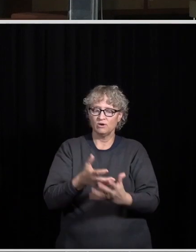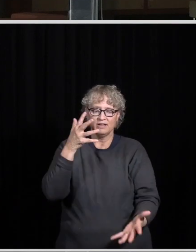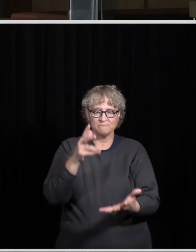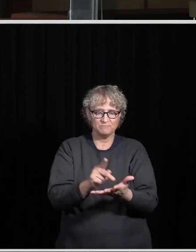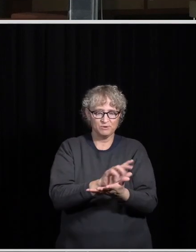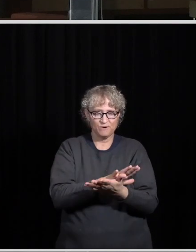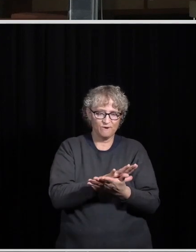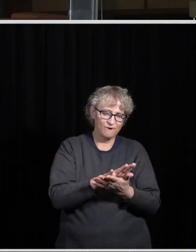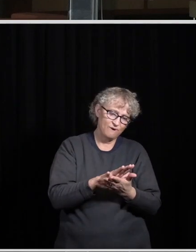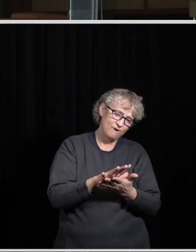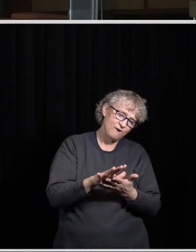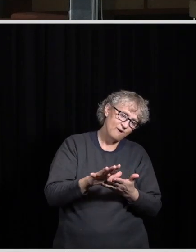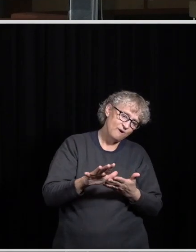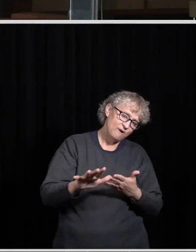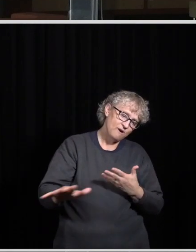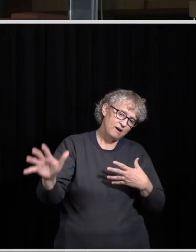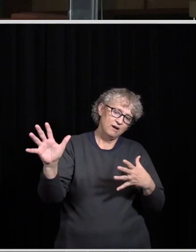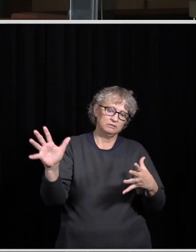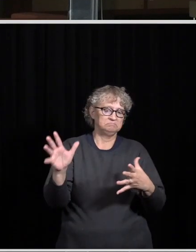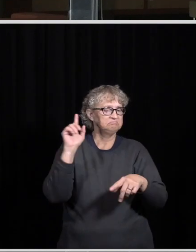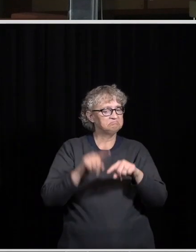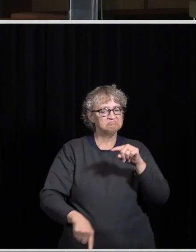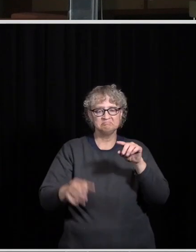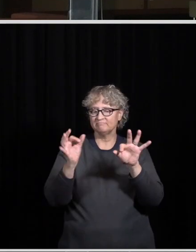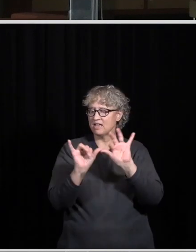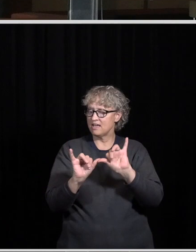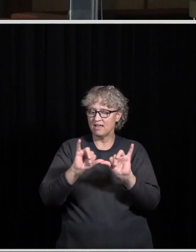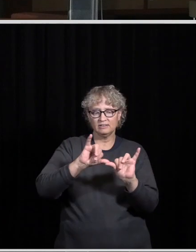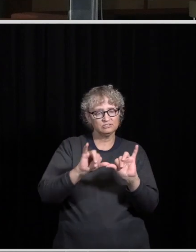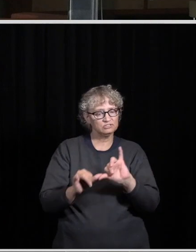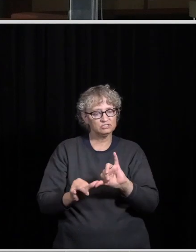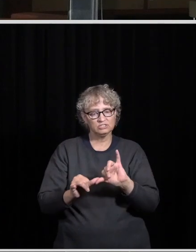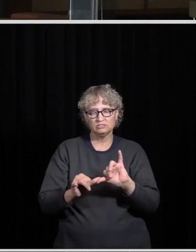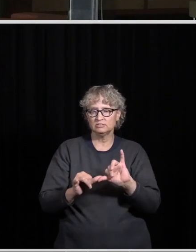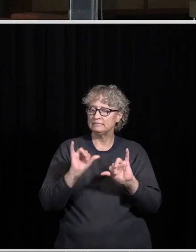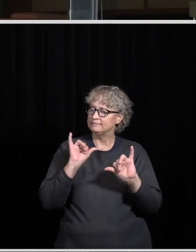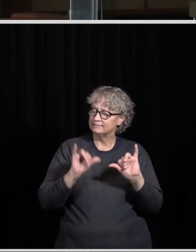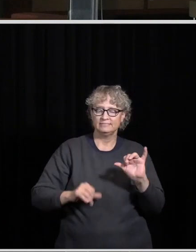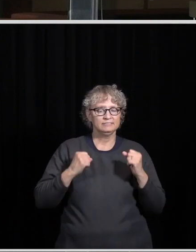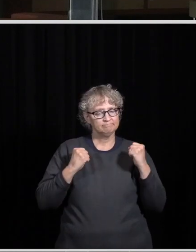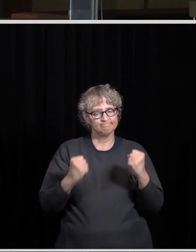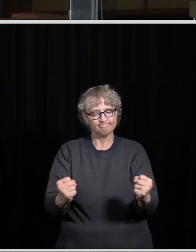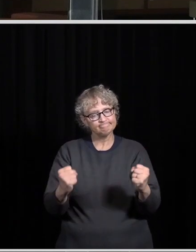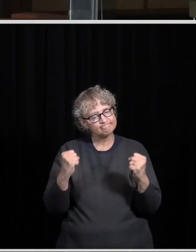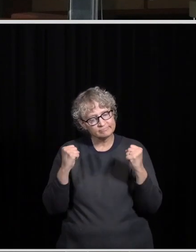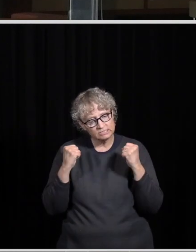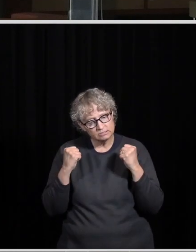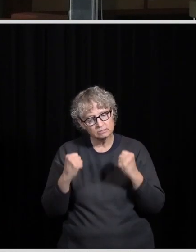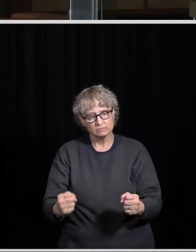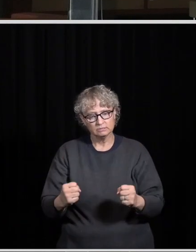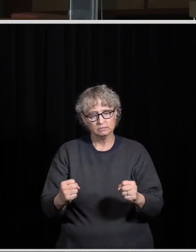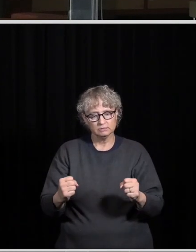how rich and pure, how measureless and